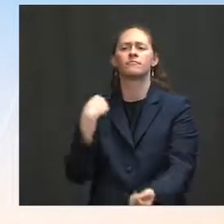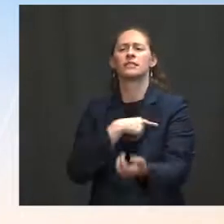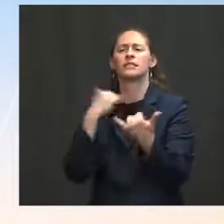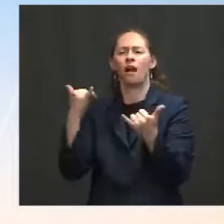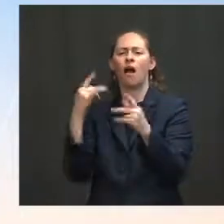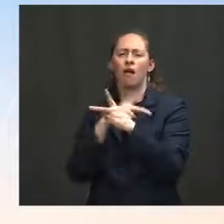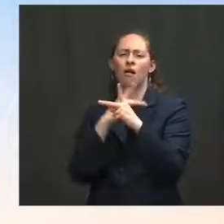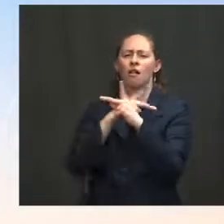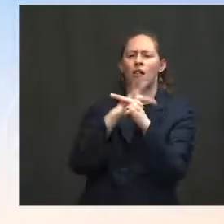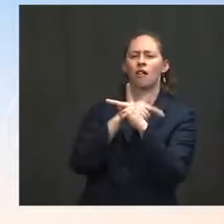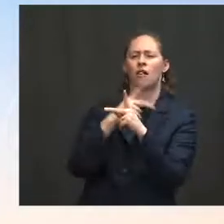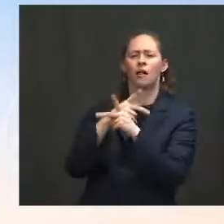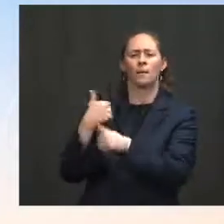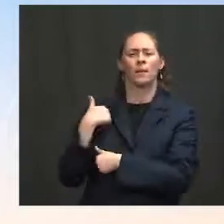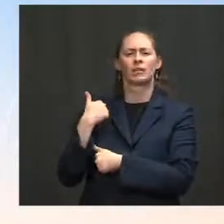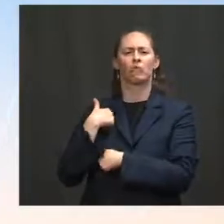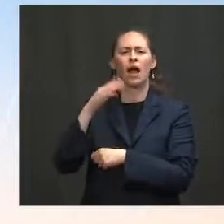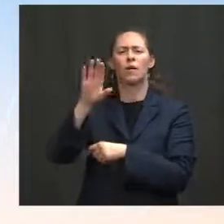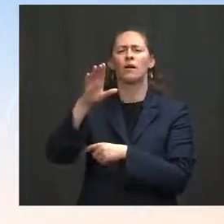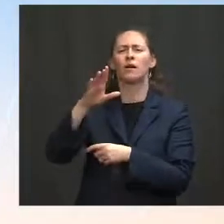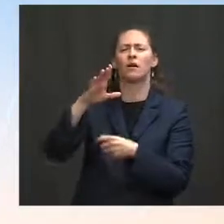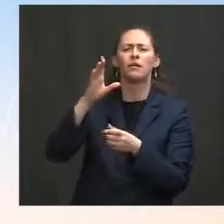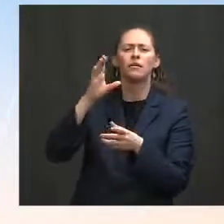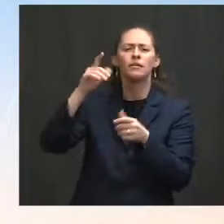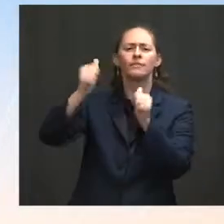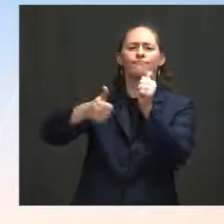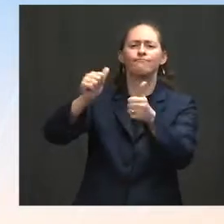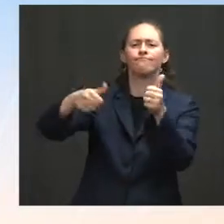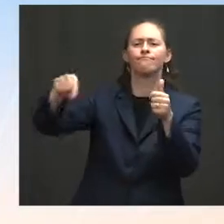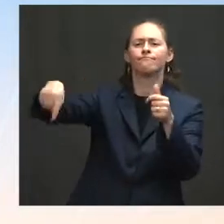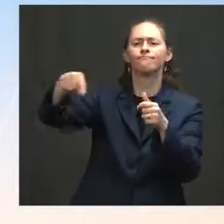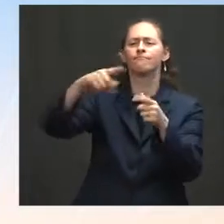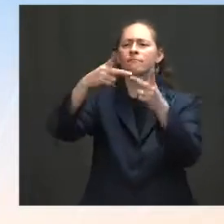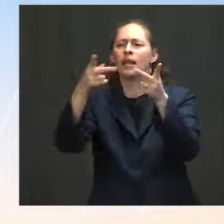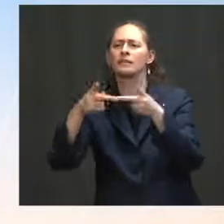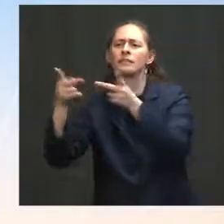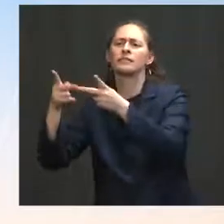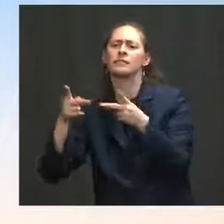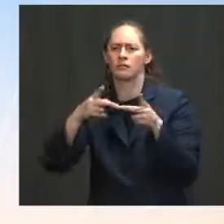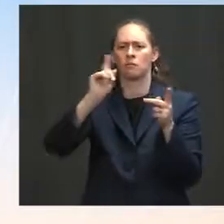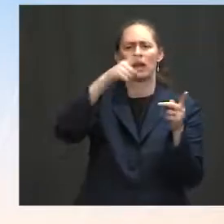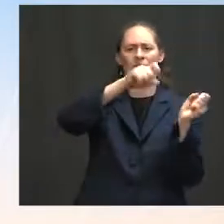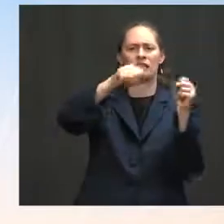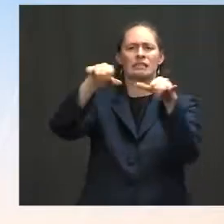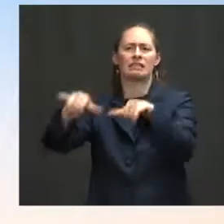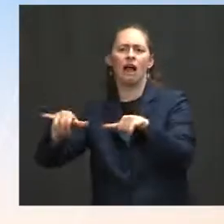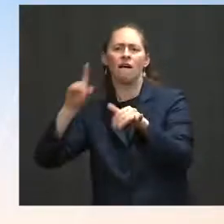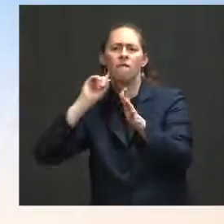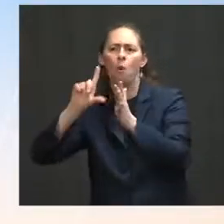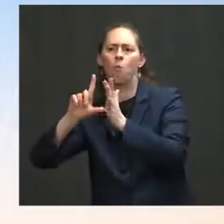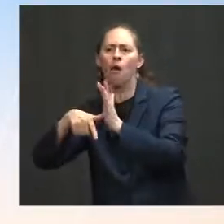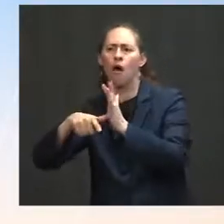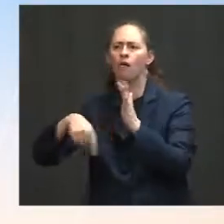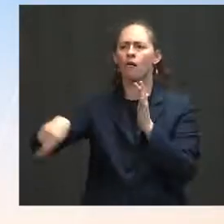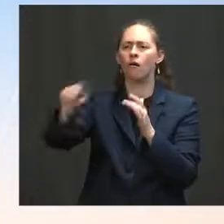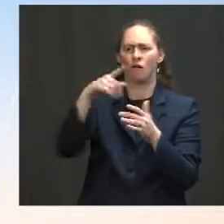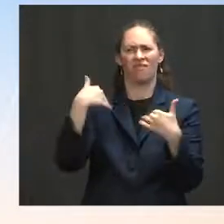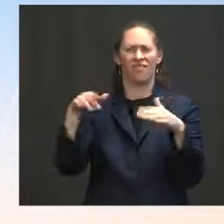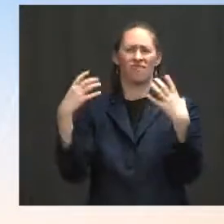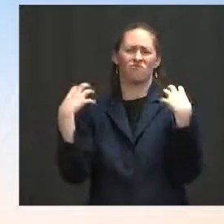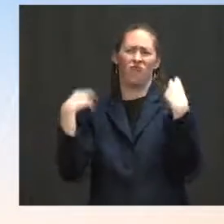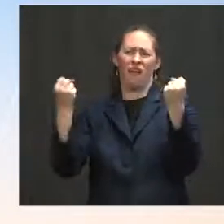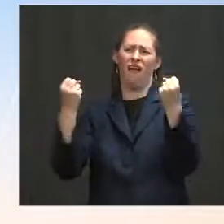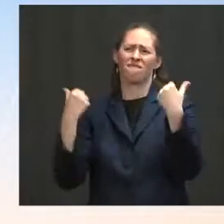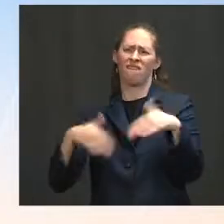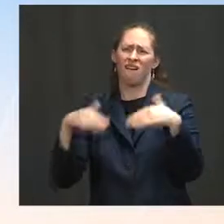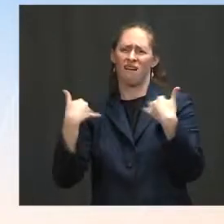world where we can house these brave and courageous individuals while they're processing continues. So that's what we're